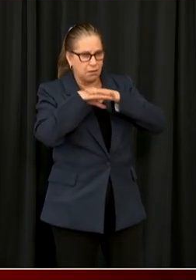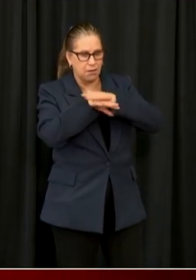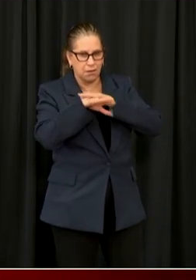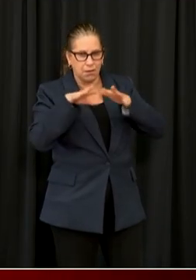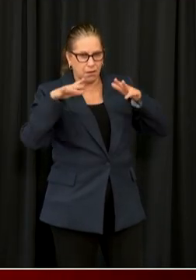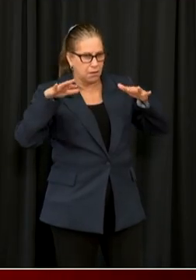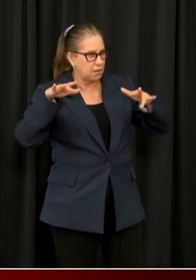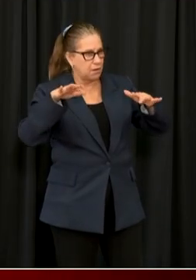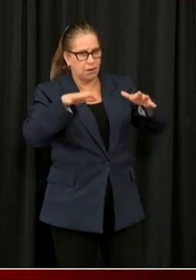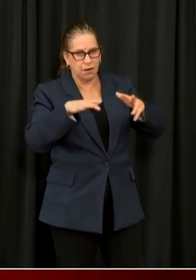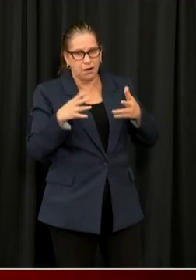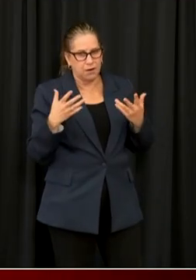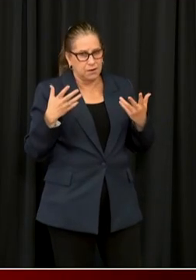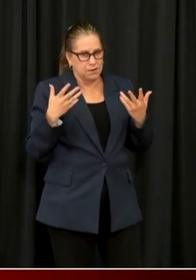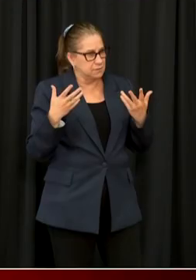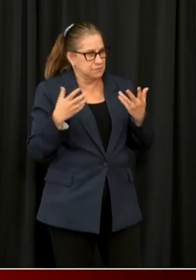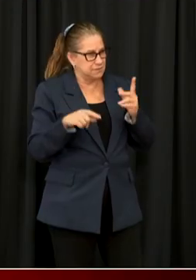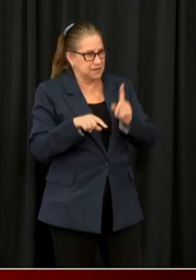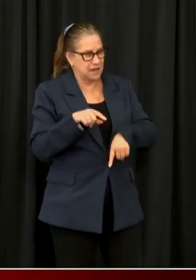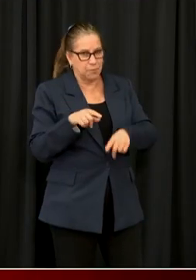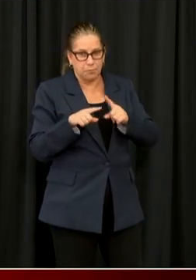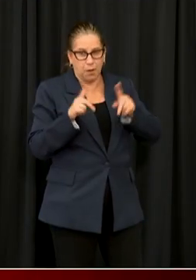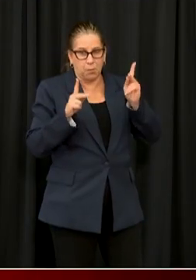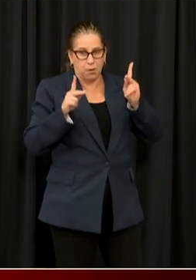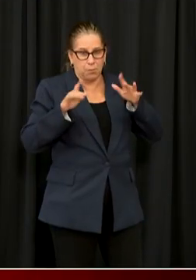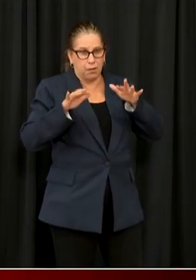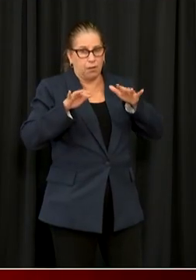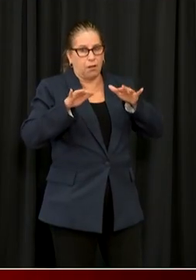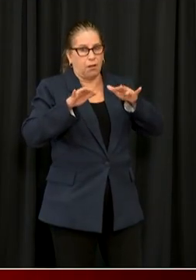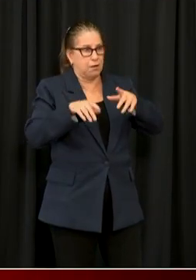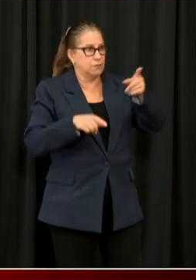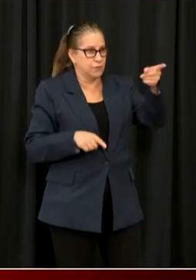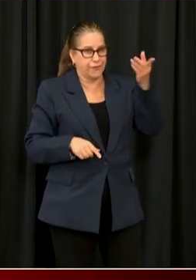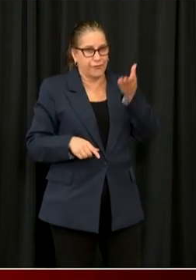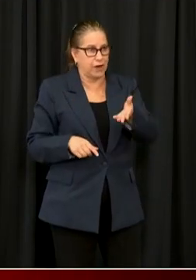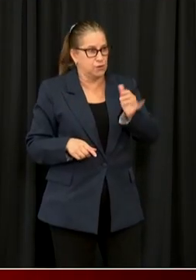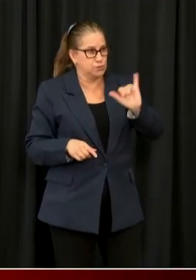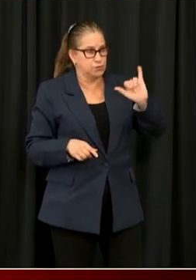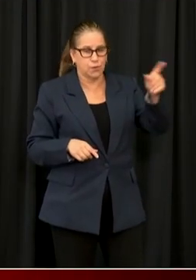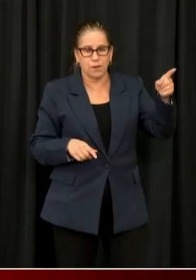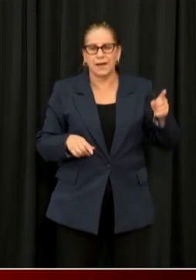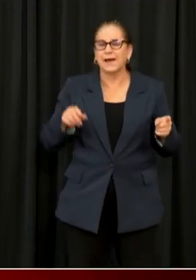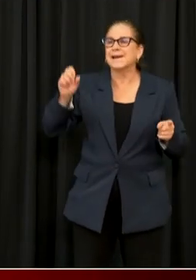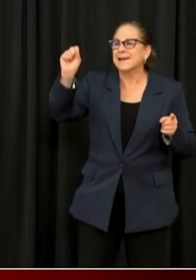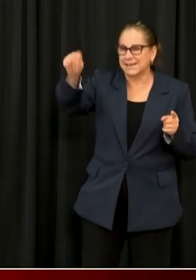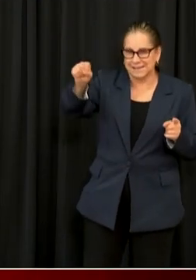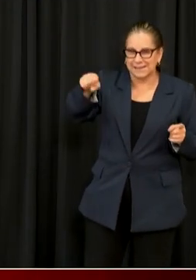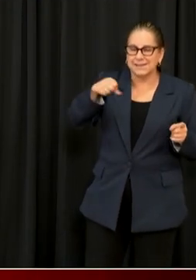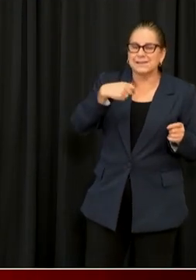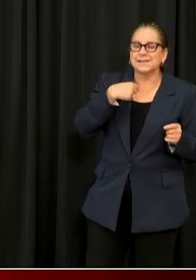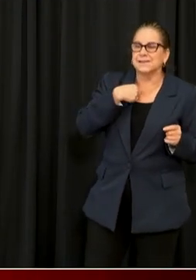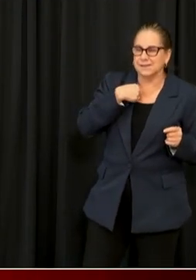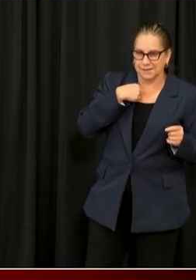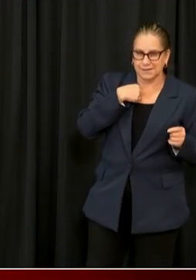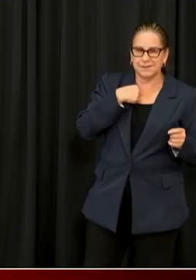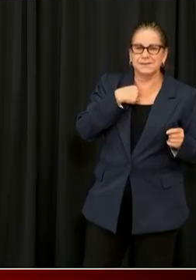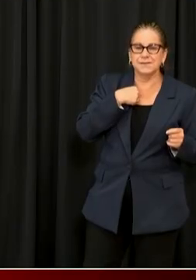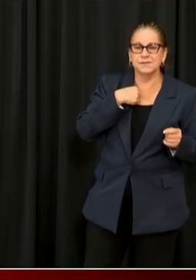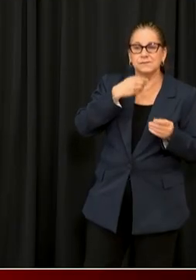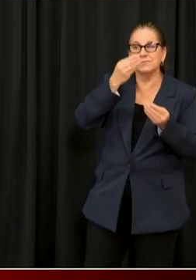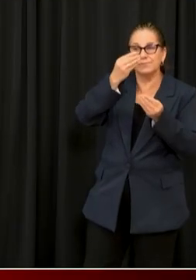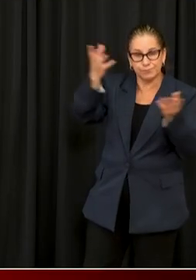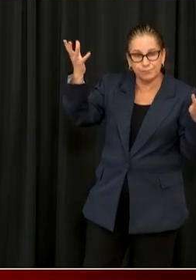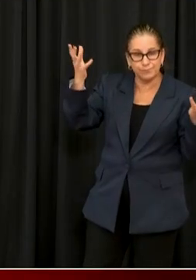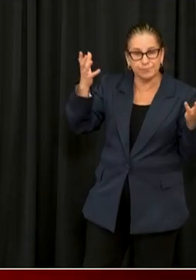and then you attended them yourself. No, what I said was that there is a public safety definition and